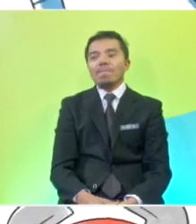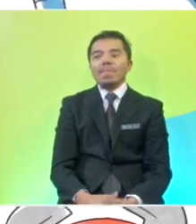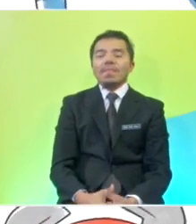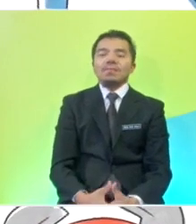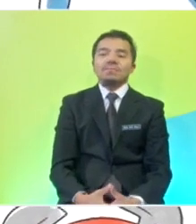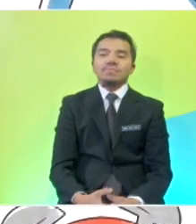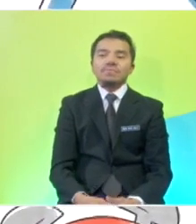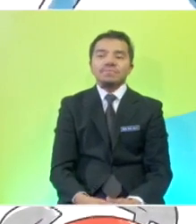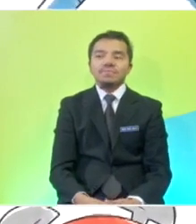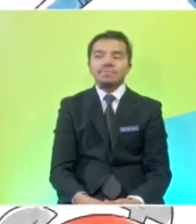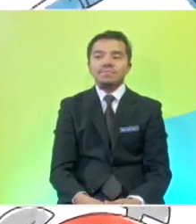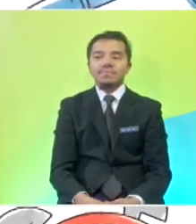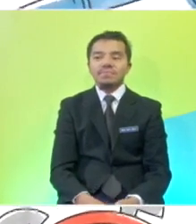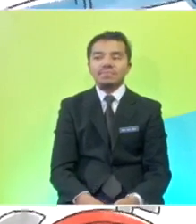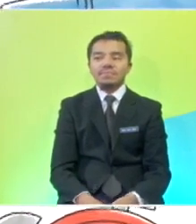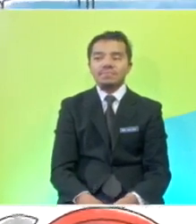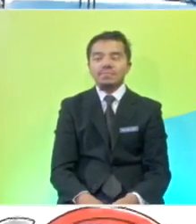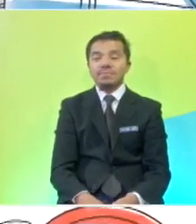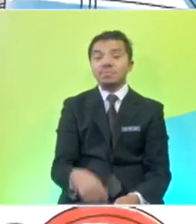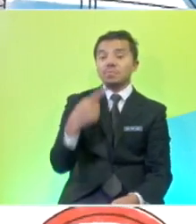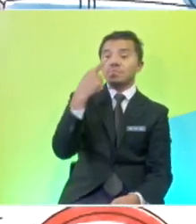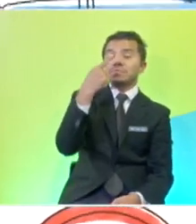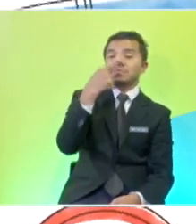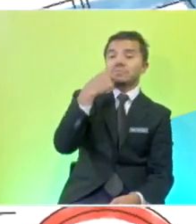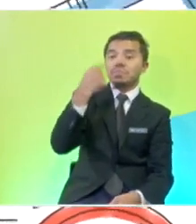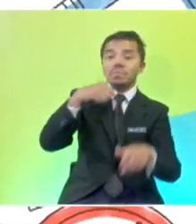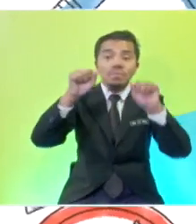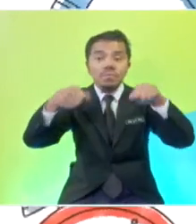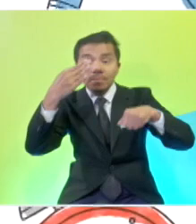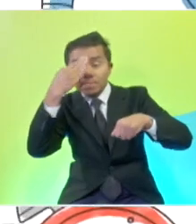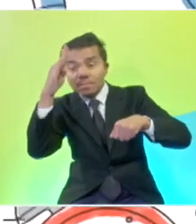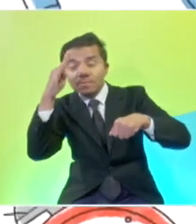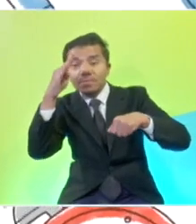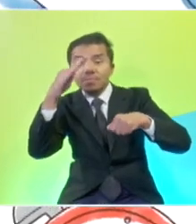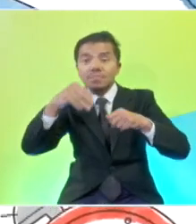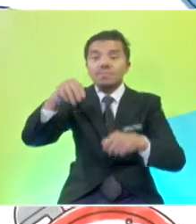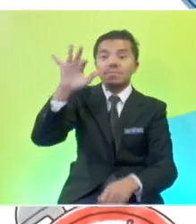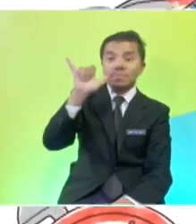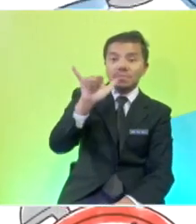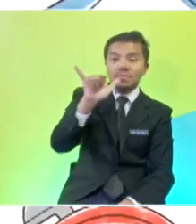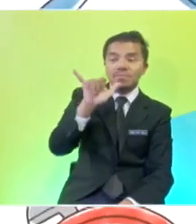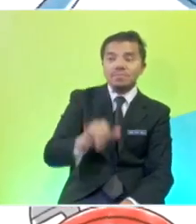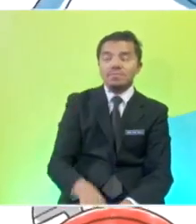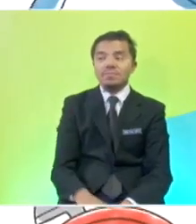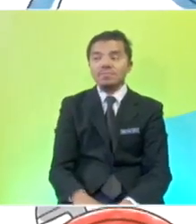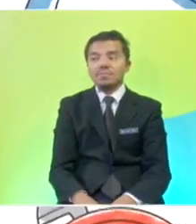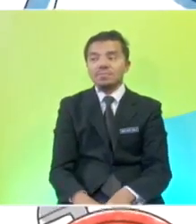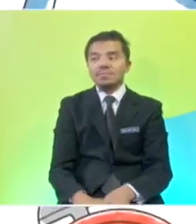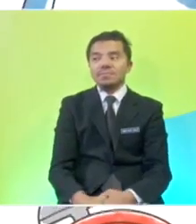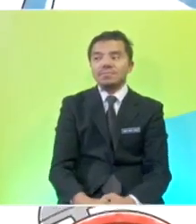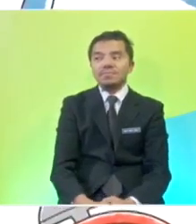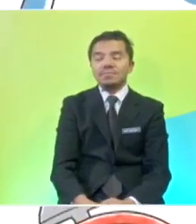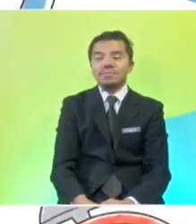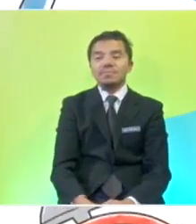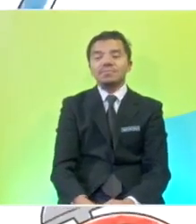go to the label Y. Who can tell me what is labeled Y there? Okay, Mithika. Spinal cord.